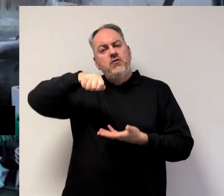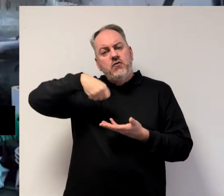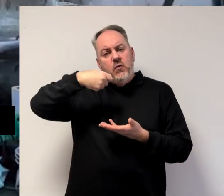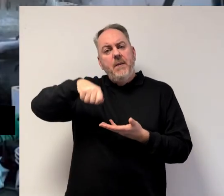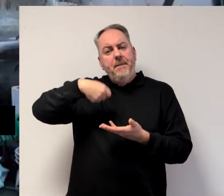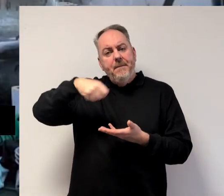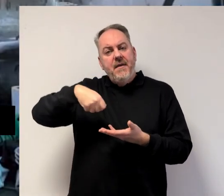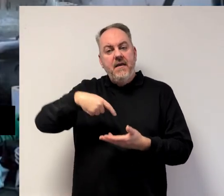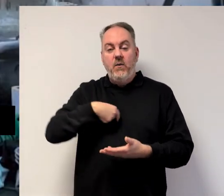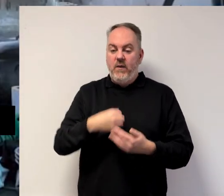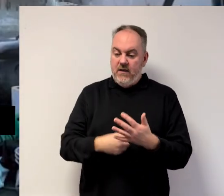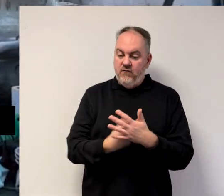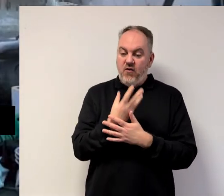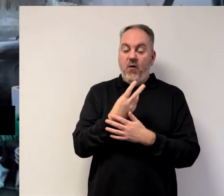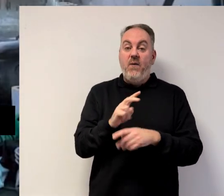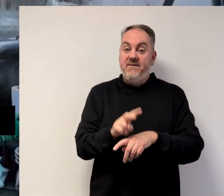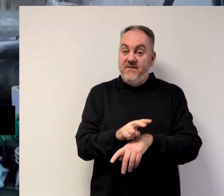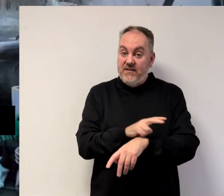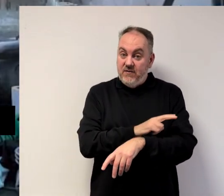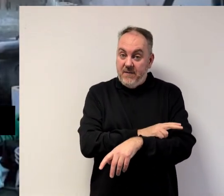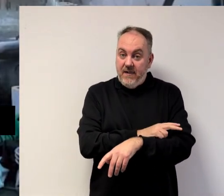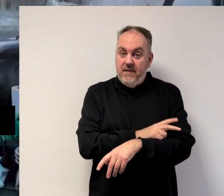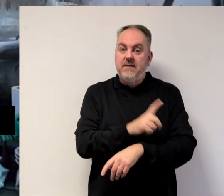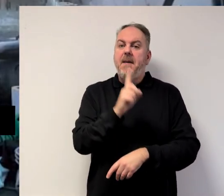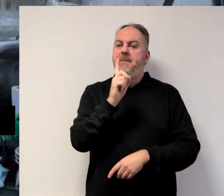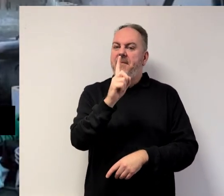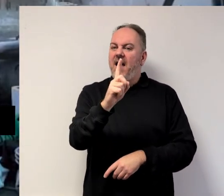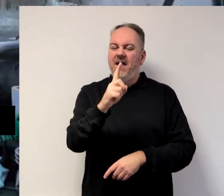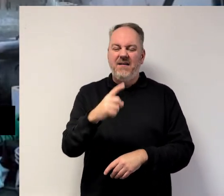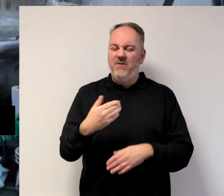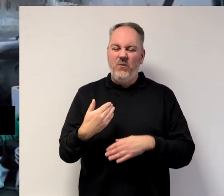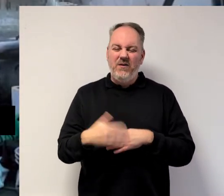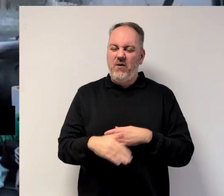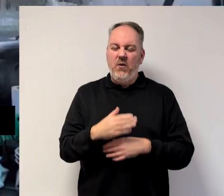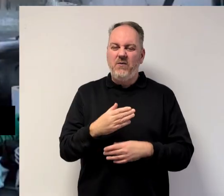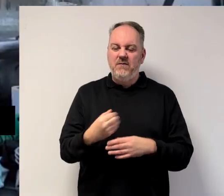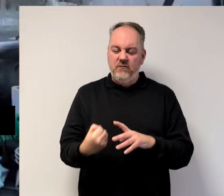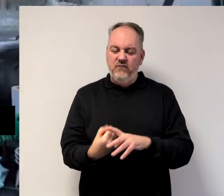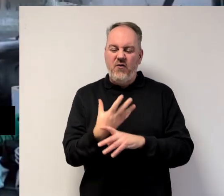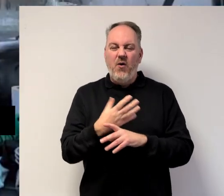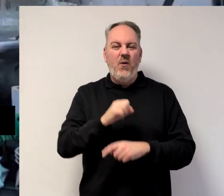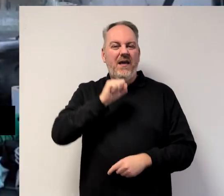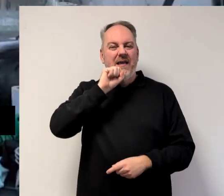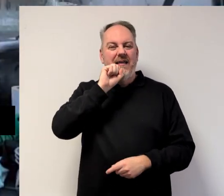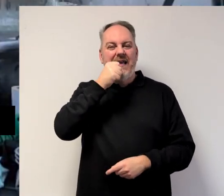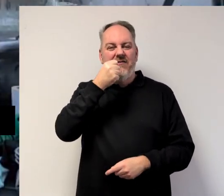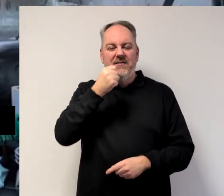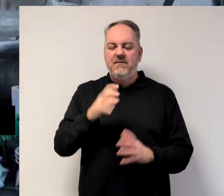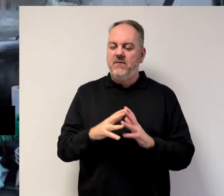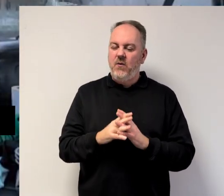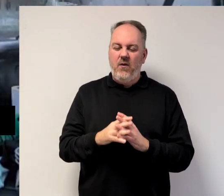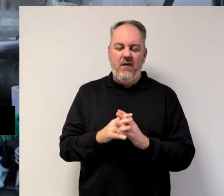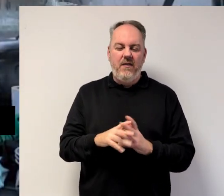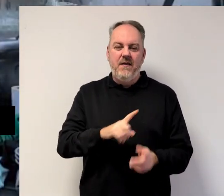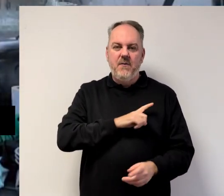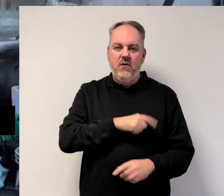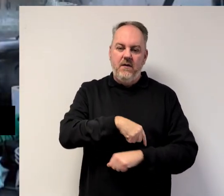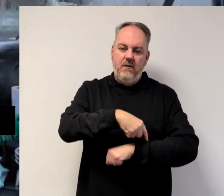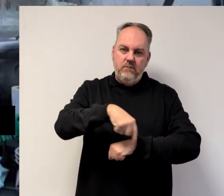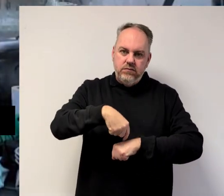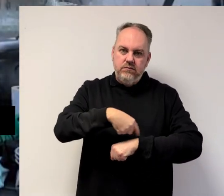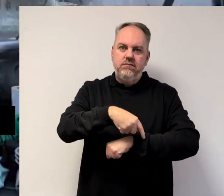carrots of course, because it takes a long time to grow a carrot and it takes up a